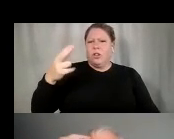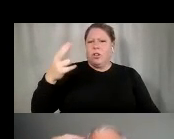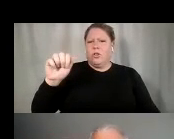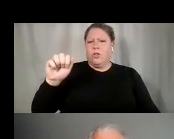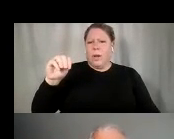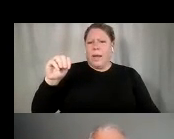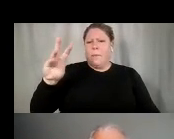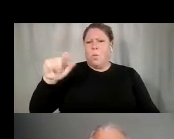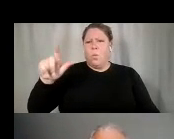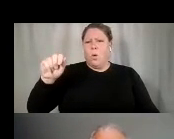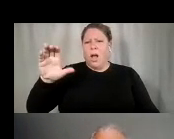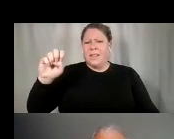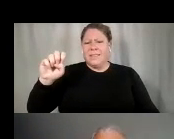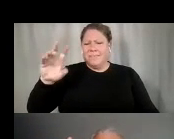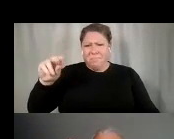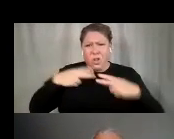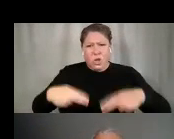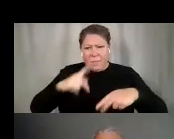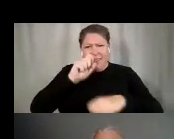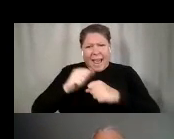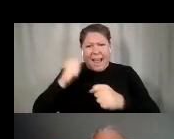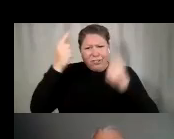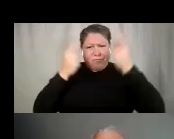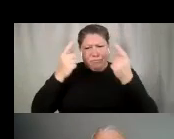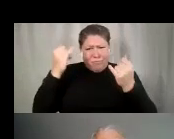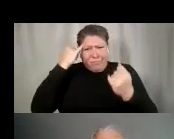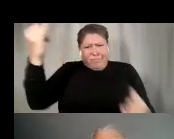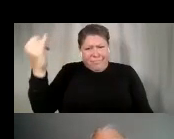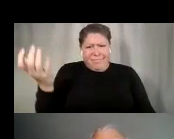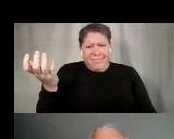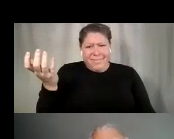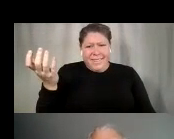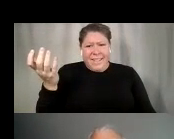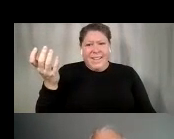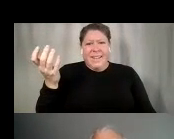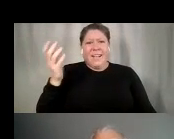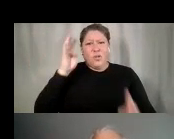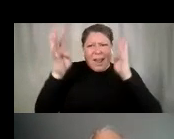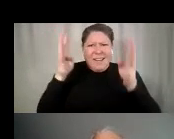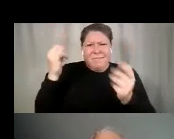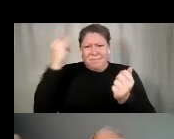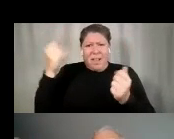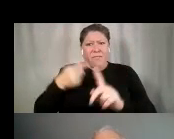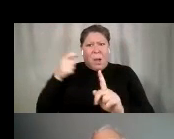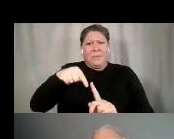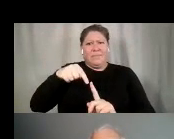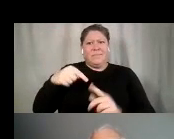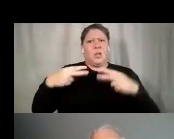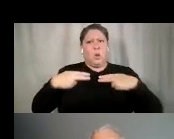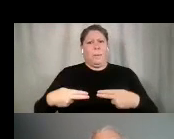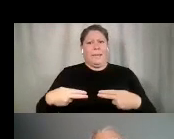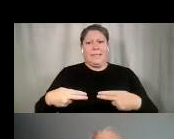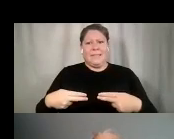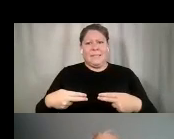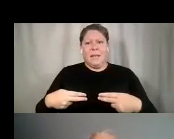humans were thinking of really new things, that the idea of innovation and creativity was that different inputs came